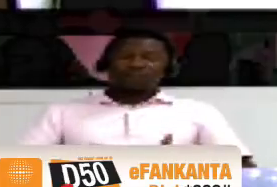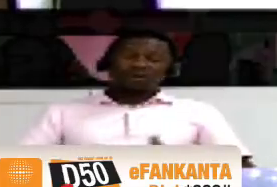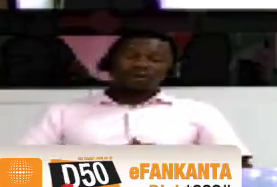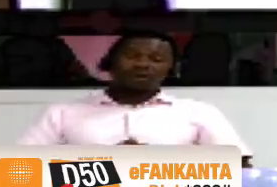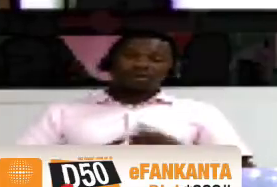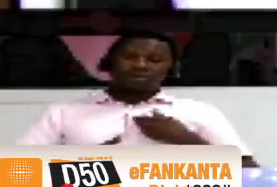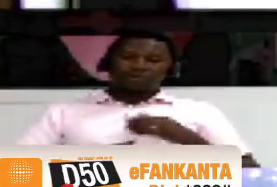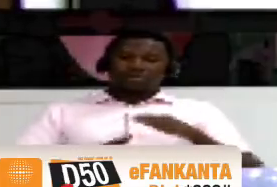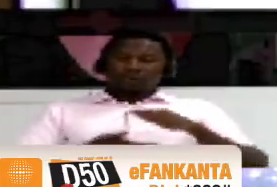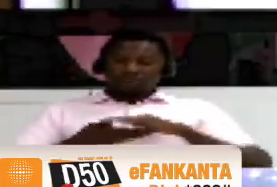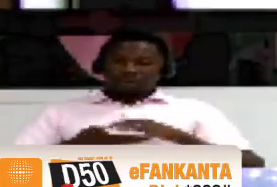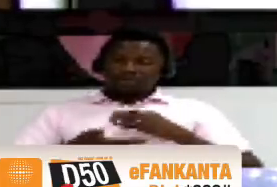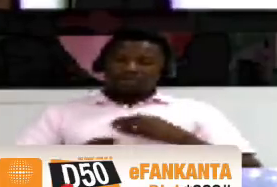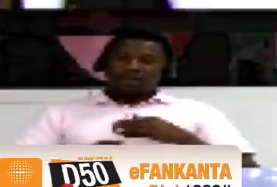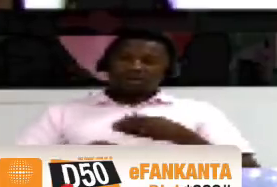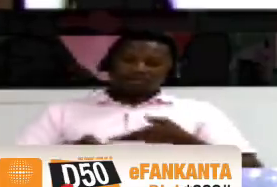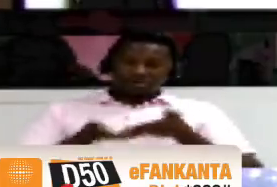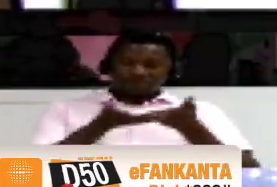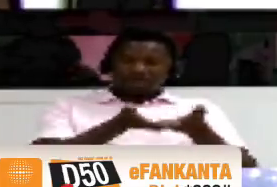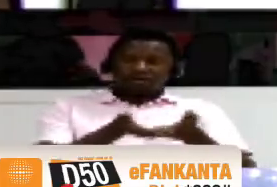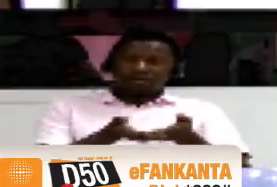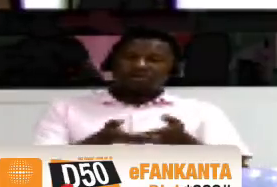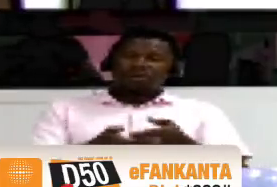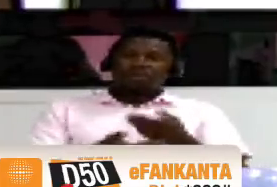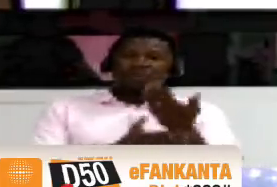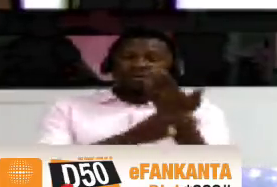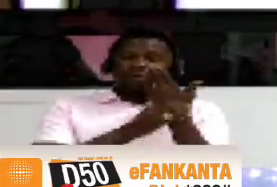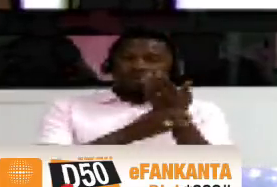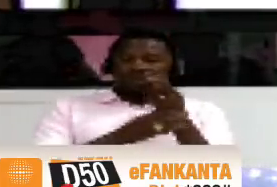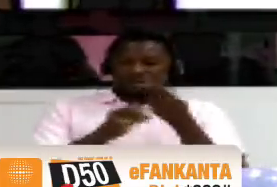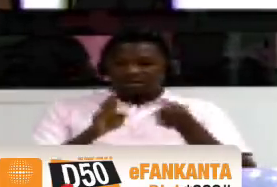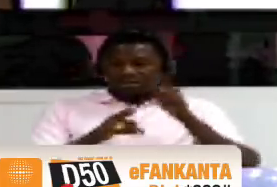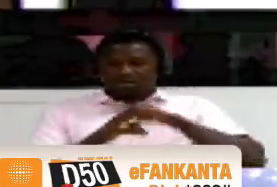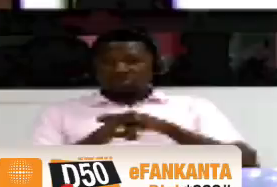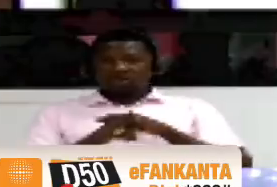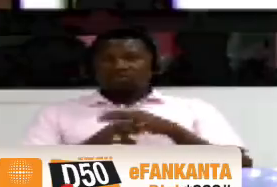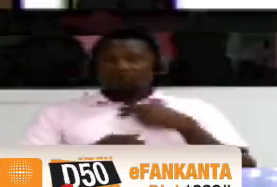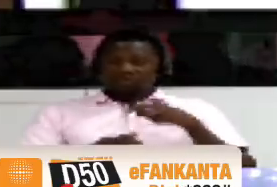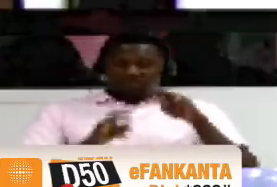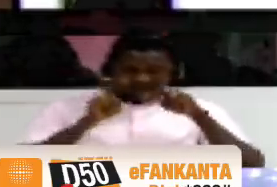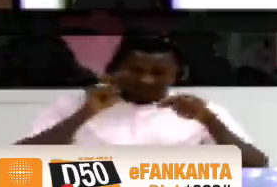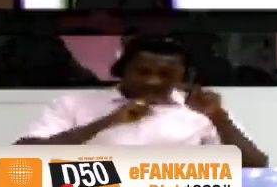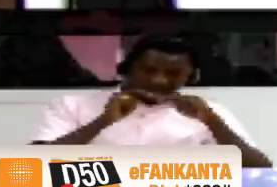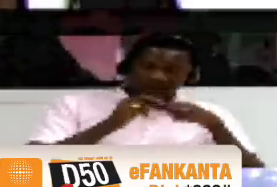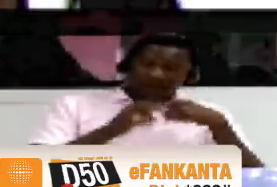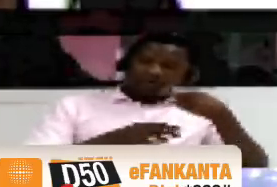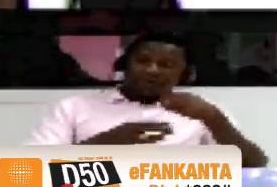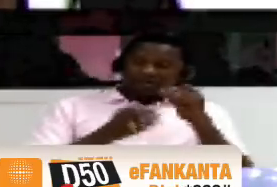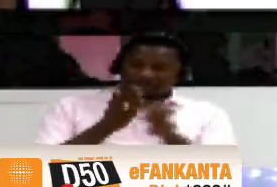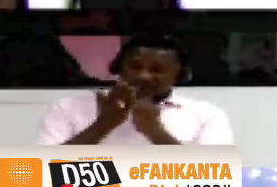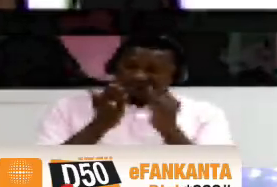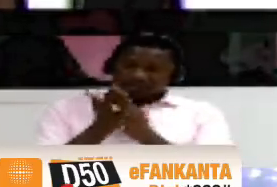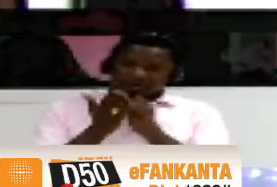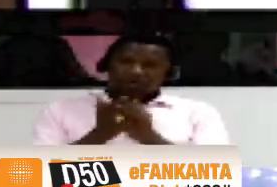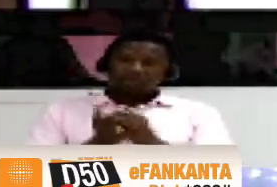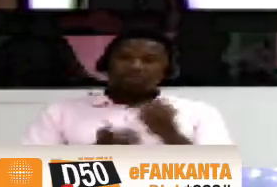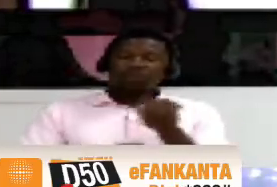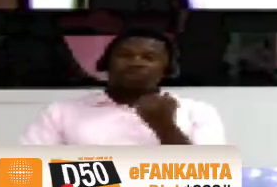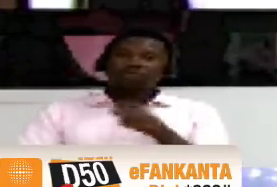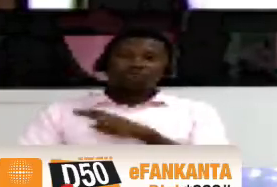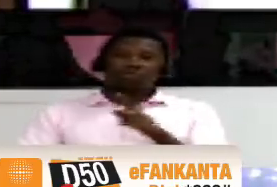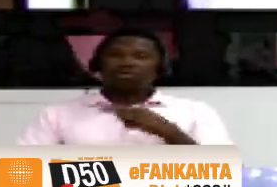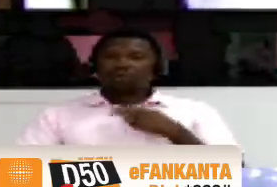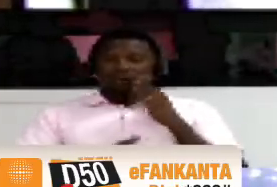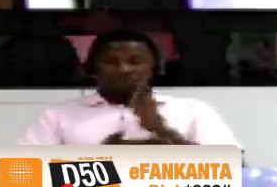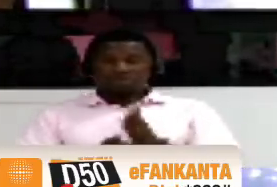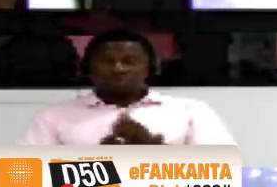of the post-mortem report. We will, of course, conduct further investigations because we're not sure